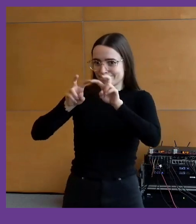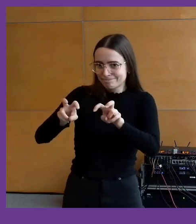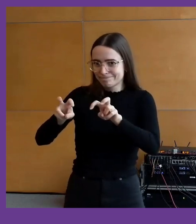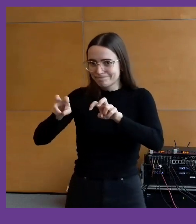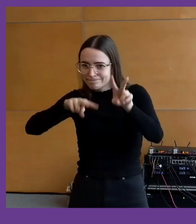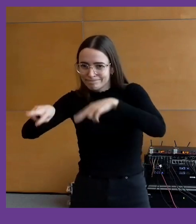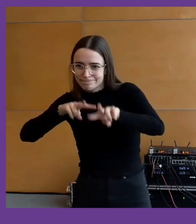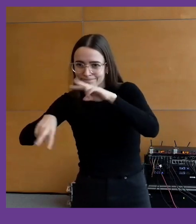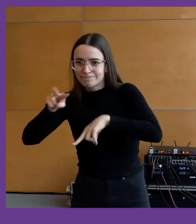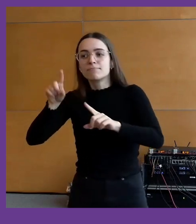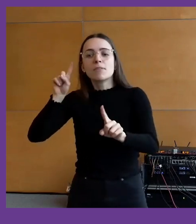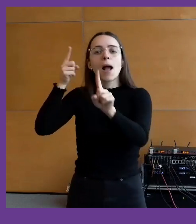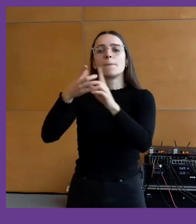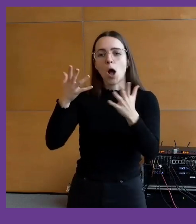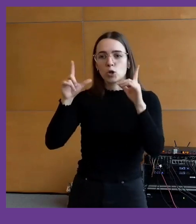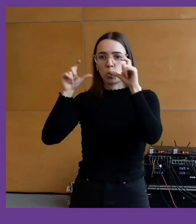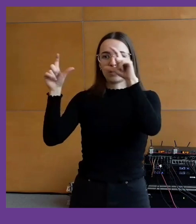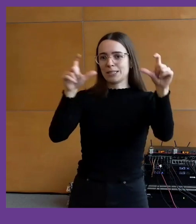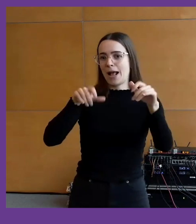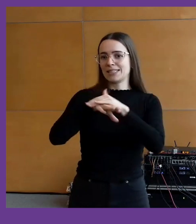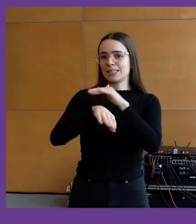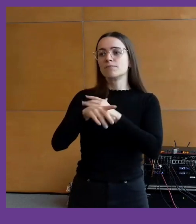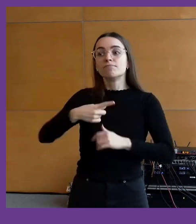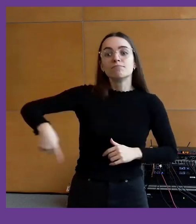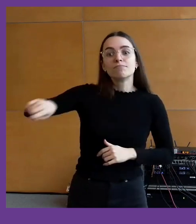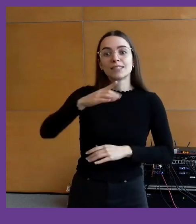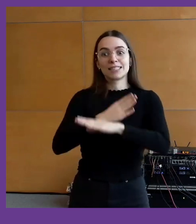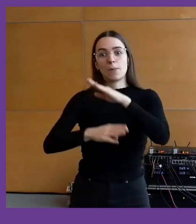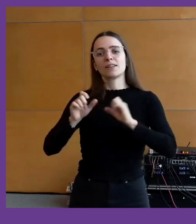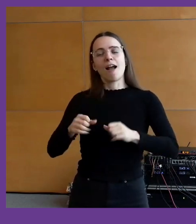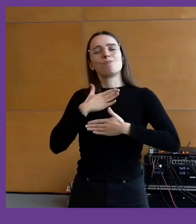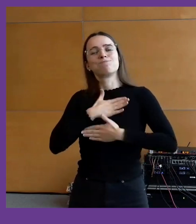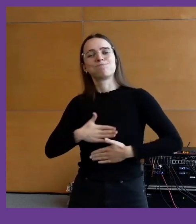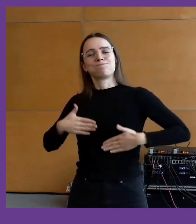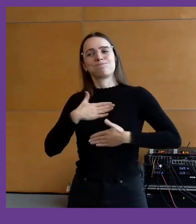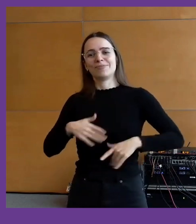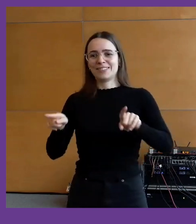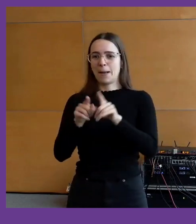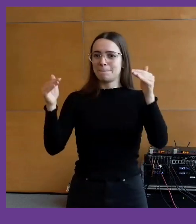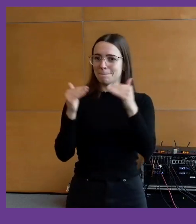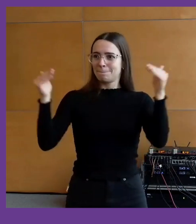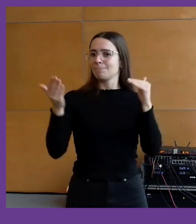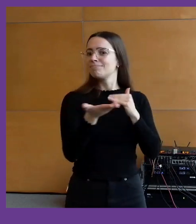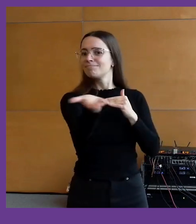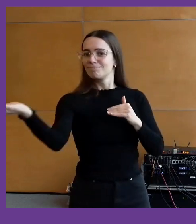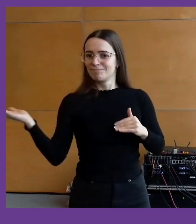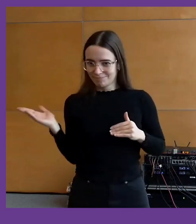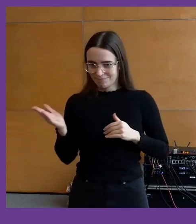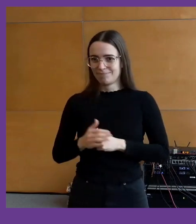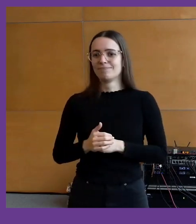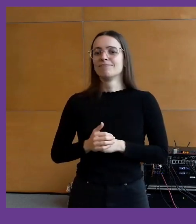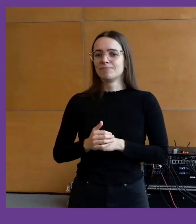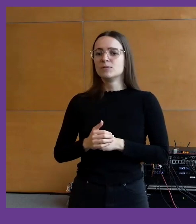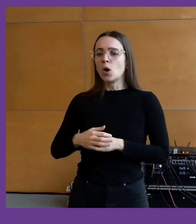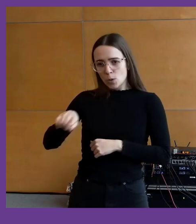equal basis with others will continue to be present. So thank you very much for your attention, and